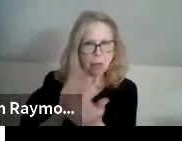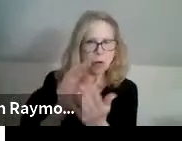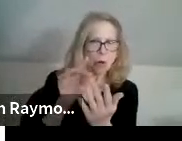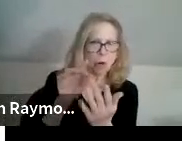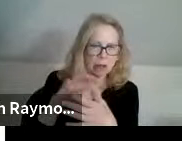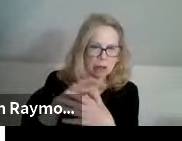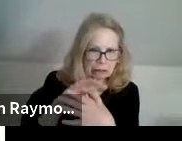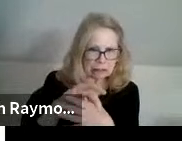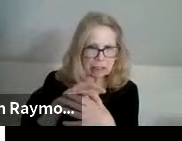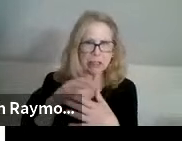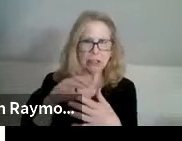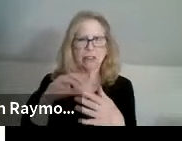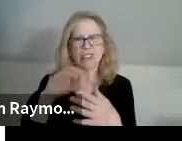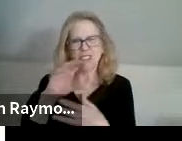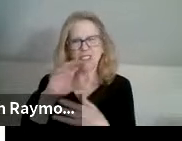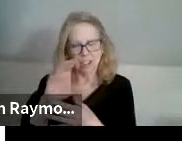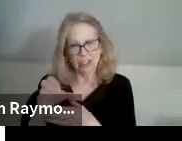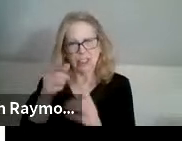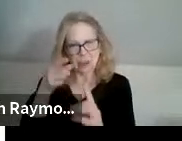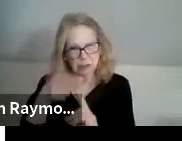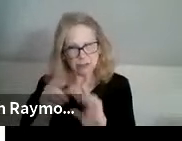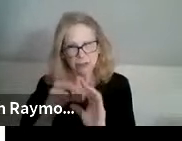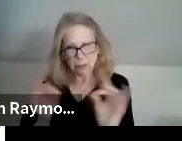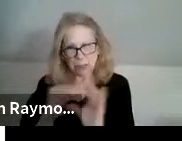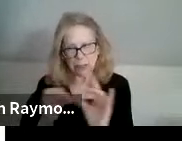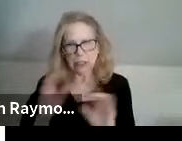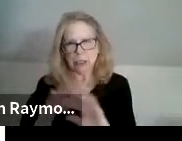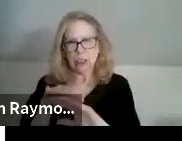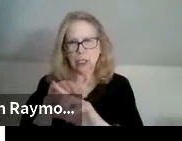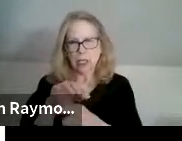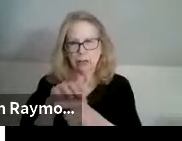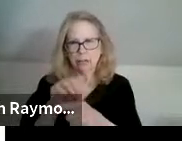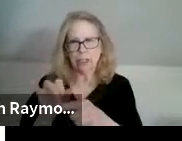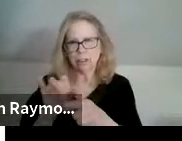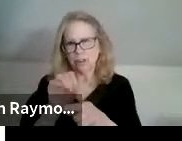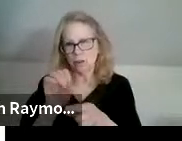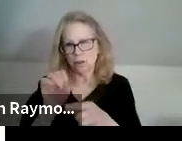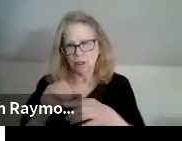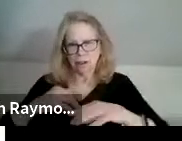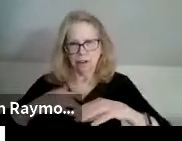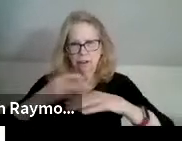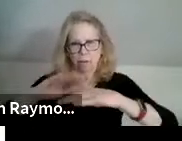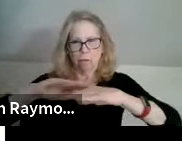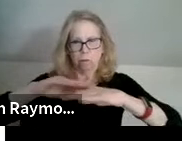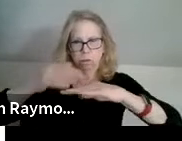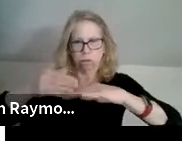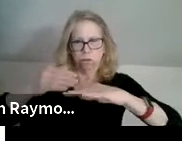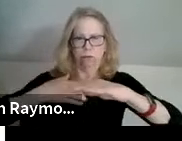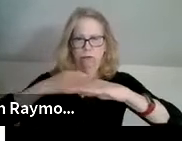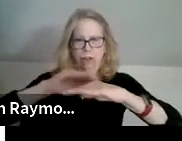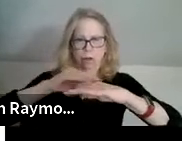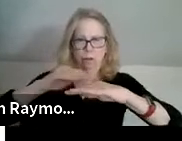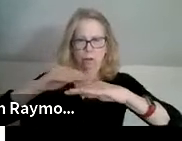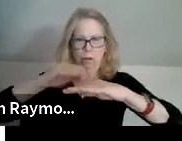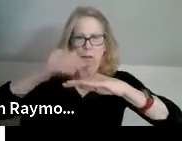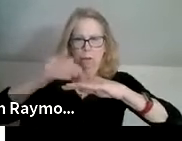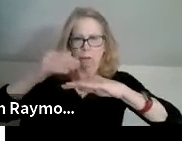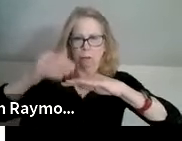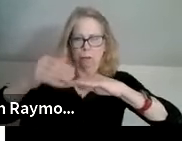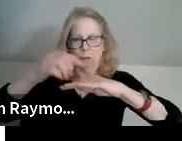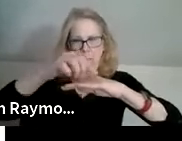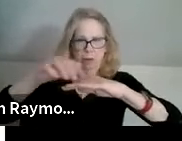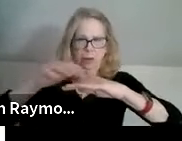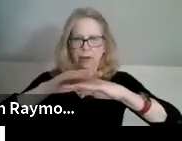content or a context specific messages on the left, which is offset and below the keypad. And then on the